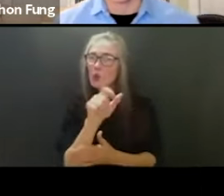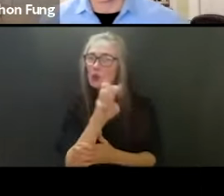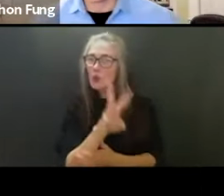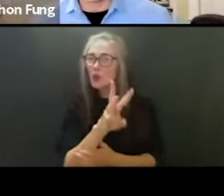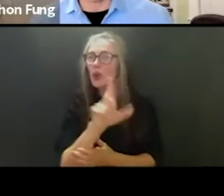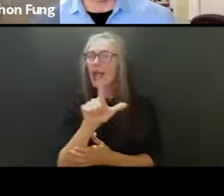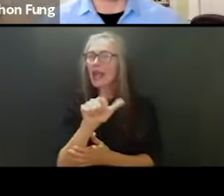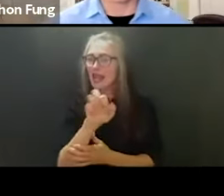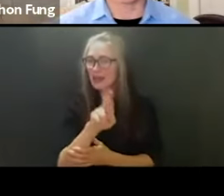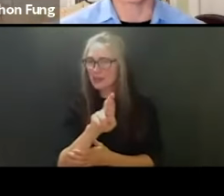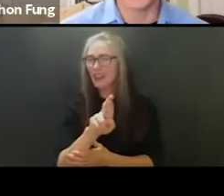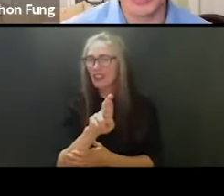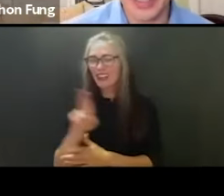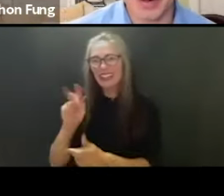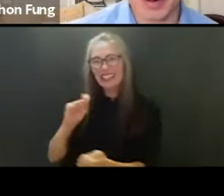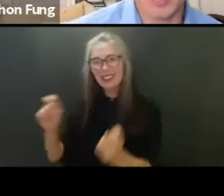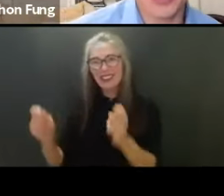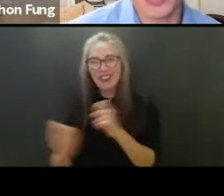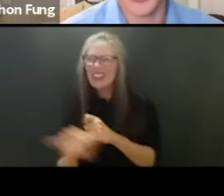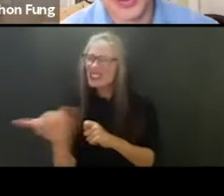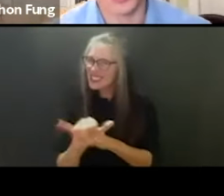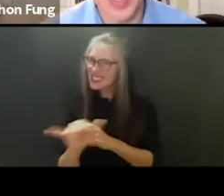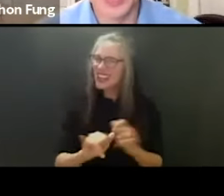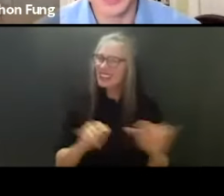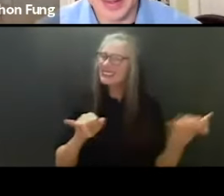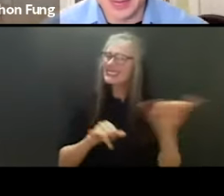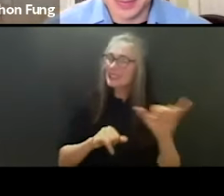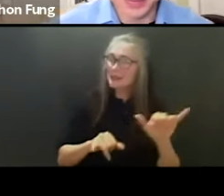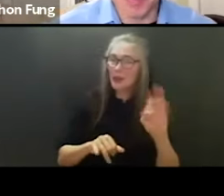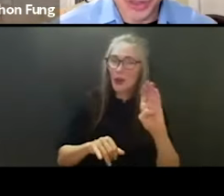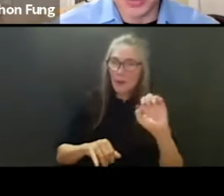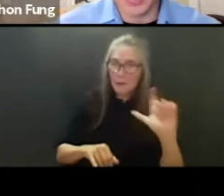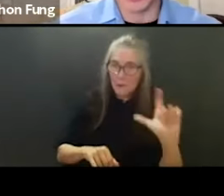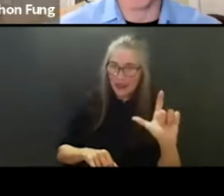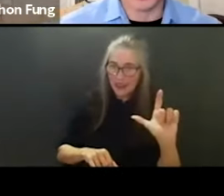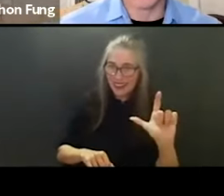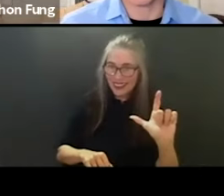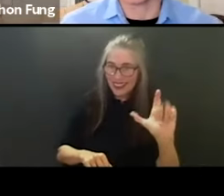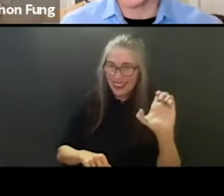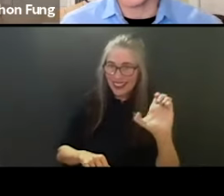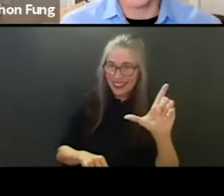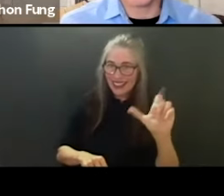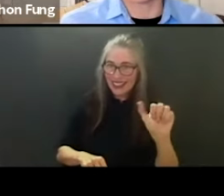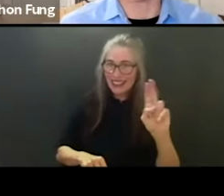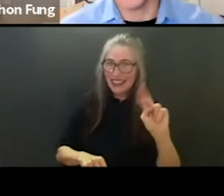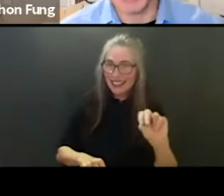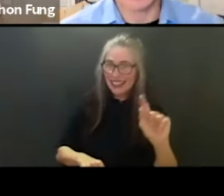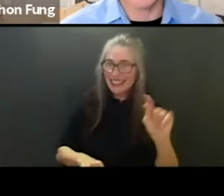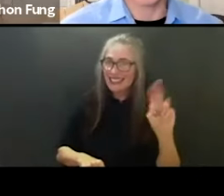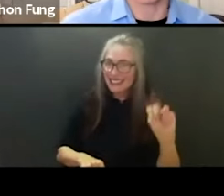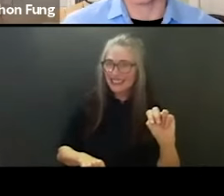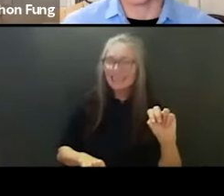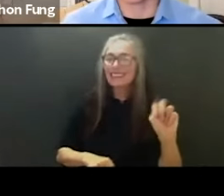Labor Party into so-called new labor, the third way, much as President Bill Clinton was a new